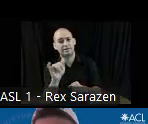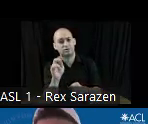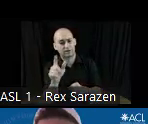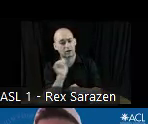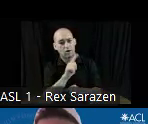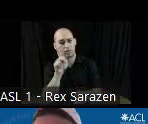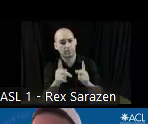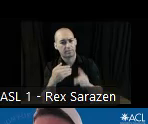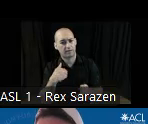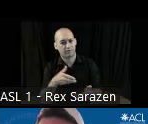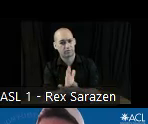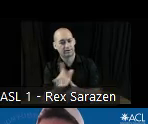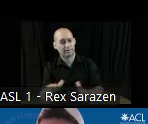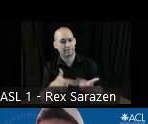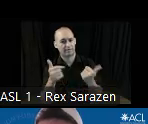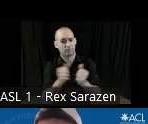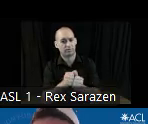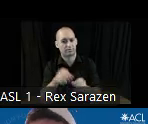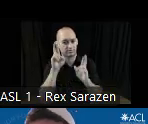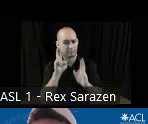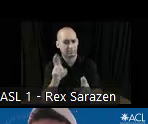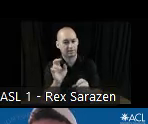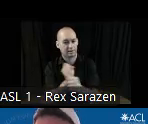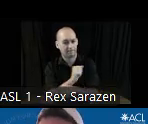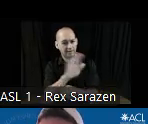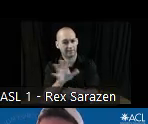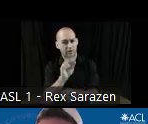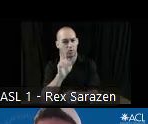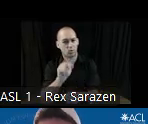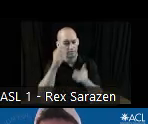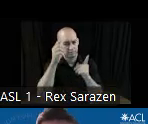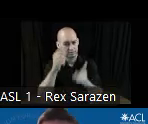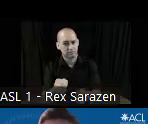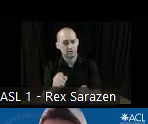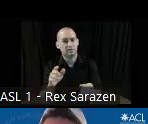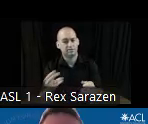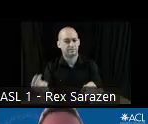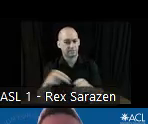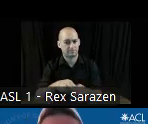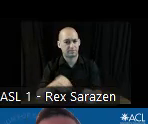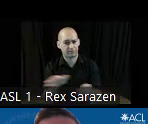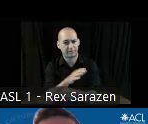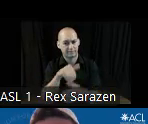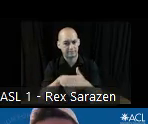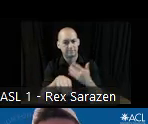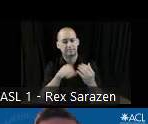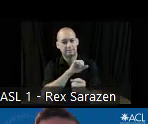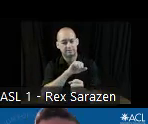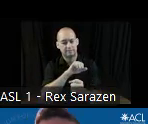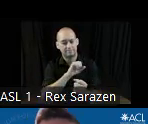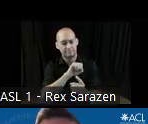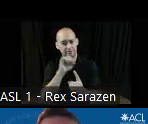live with dignity, to make their own choices, and participate fully in society. We want to be a nation